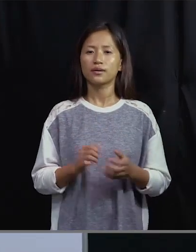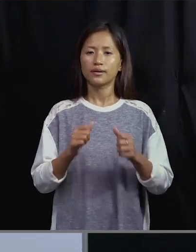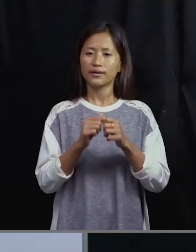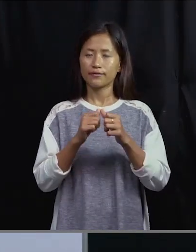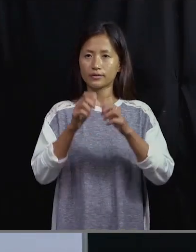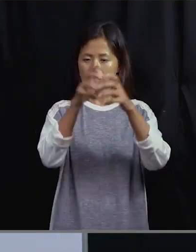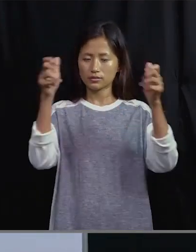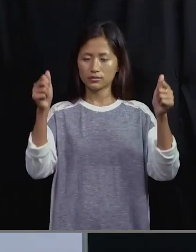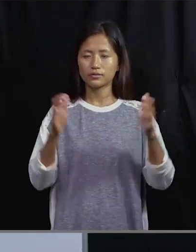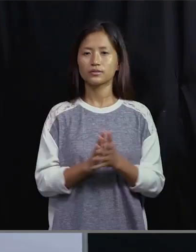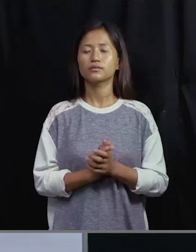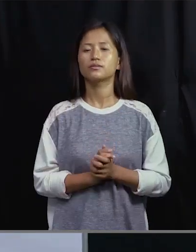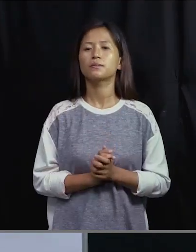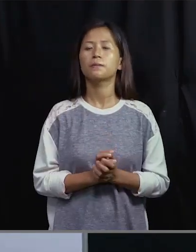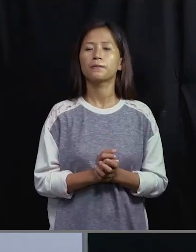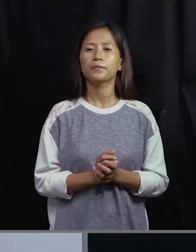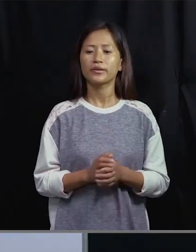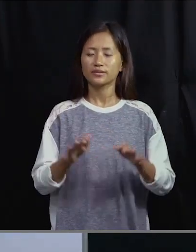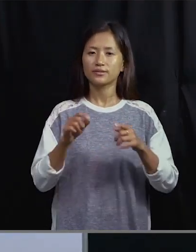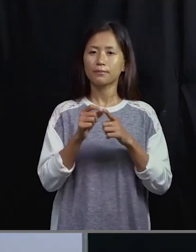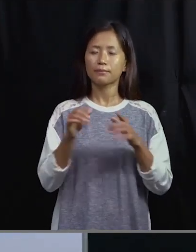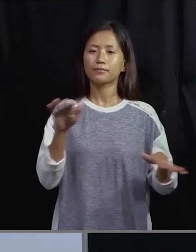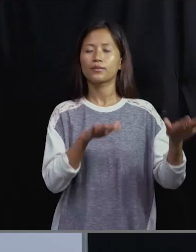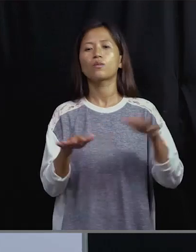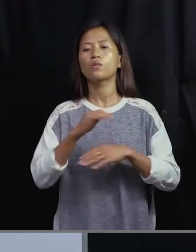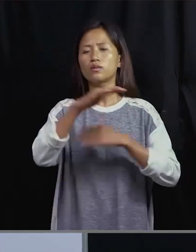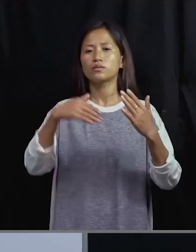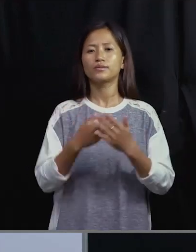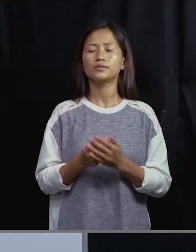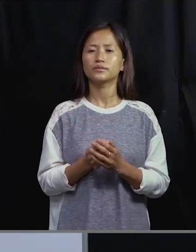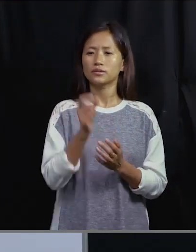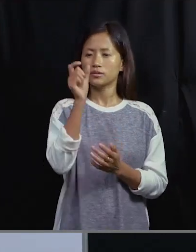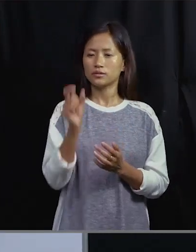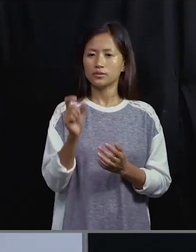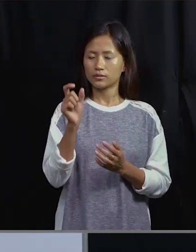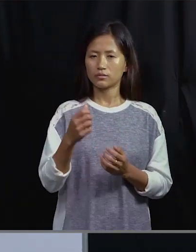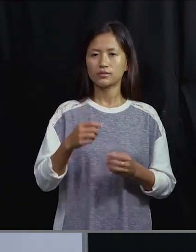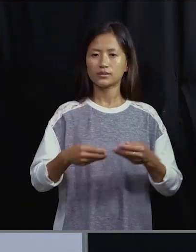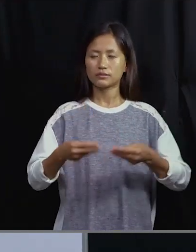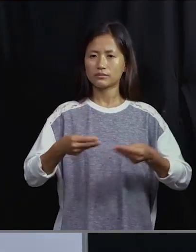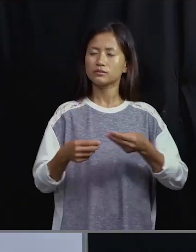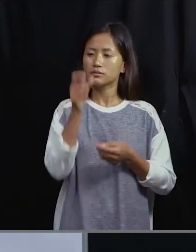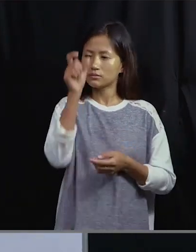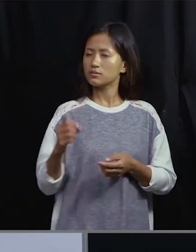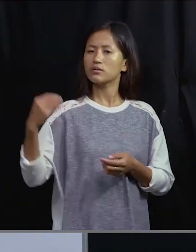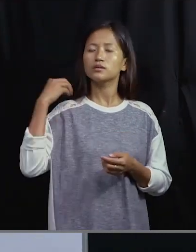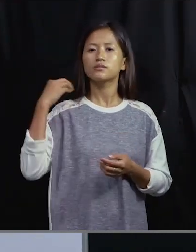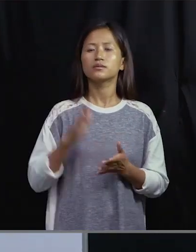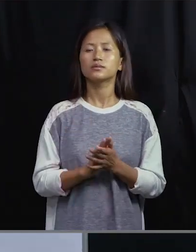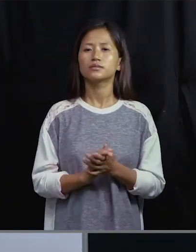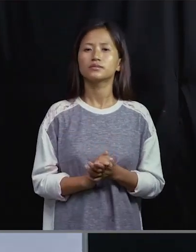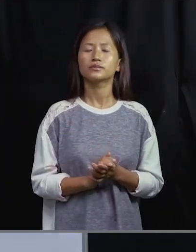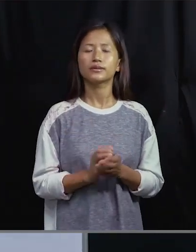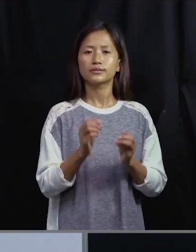advertisement, okay, advertisement is one such platform where all the, entrepreneur can display or advertise their product, giving the,